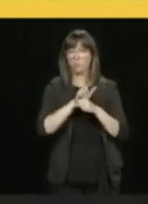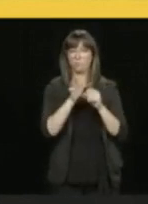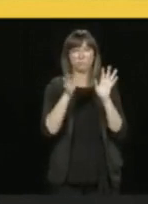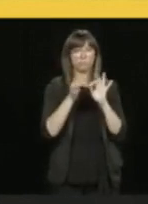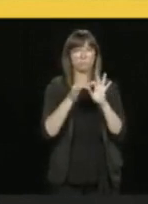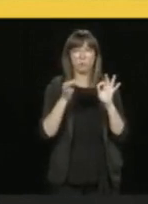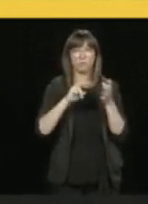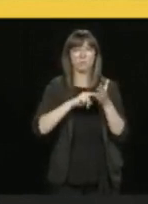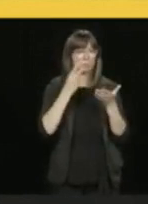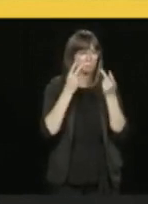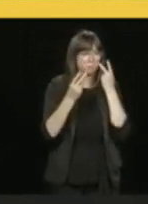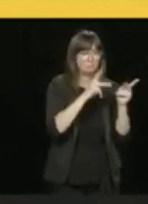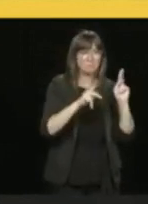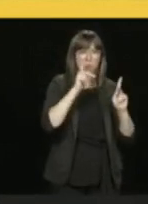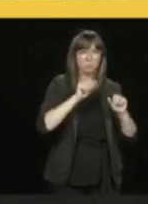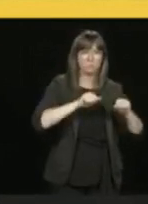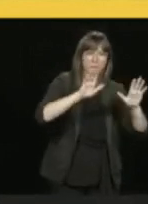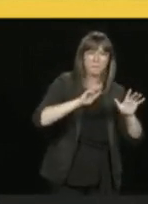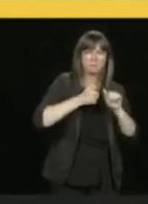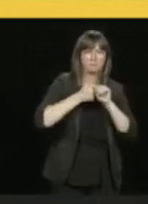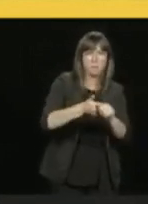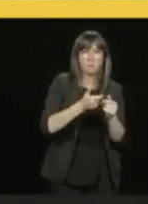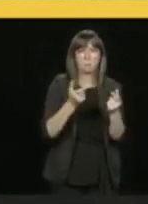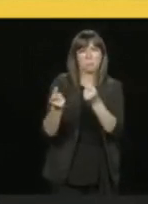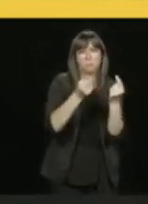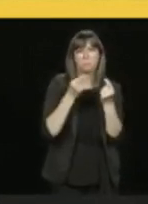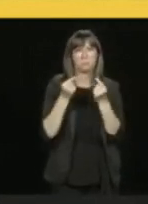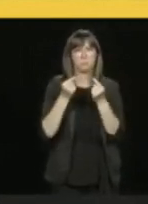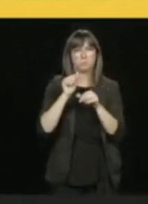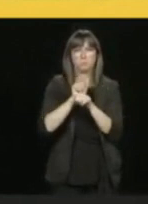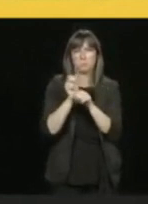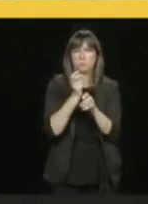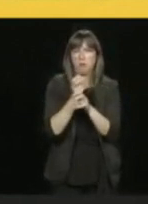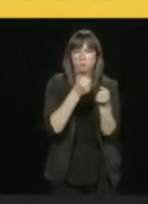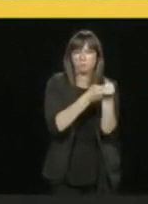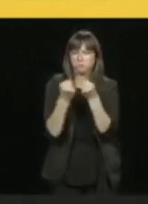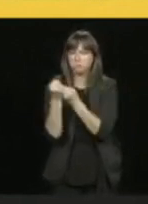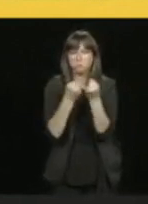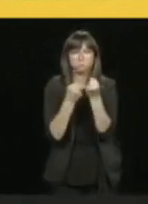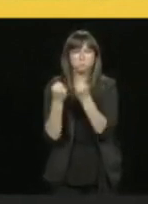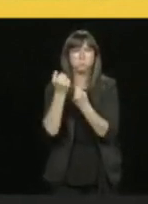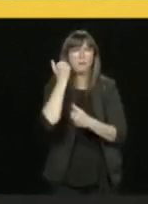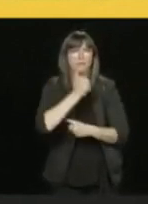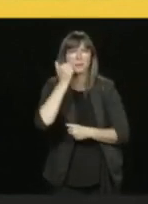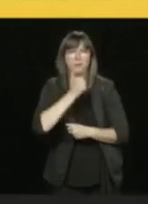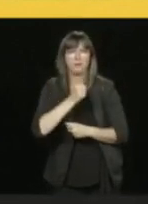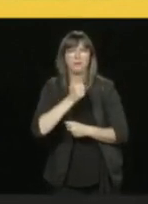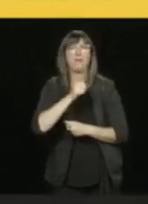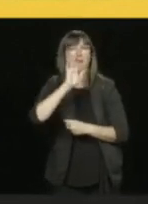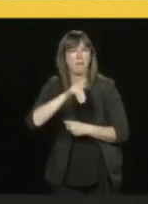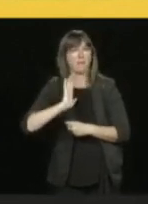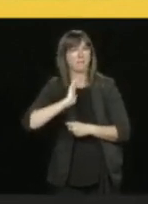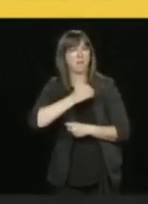making sacrifices, people who work hard every day to be there for each other. And it's especially the story of our frontline workers,